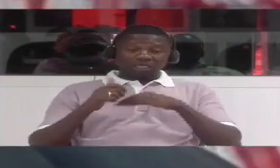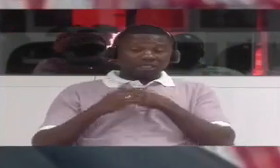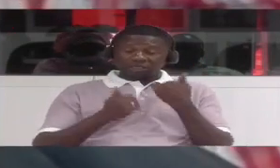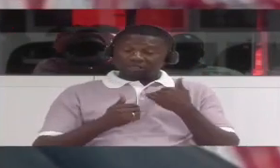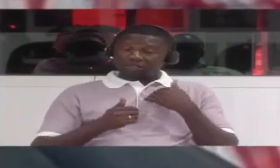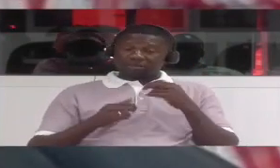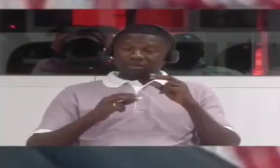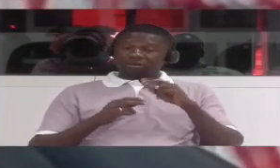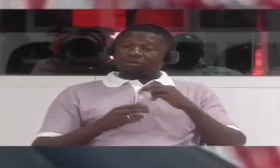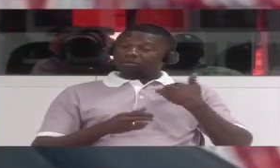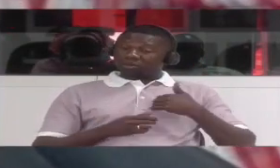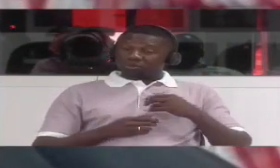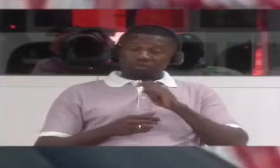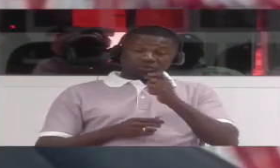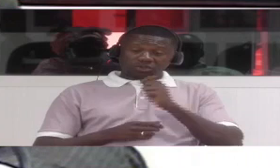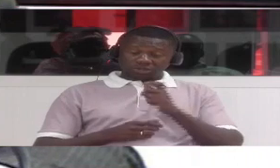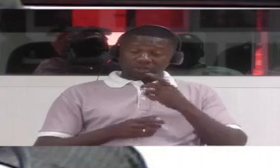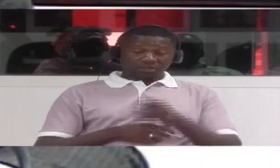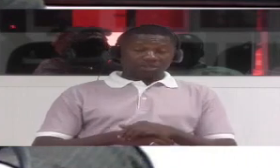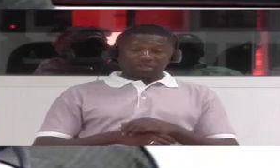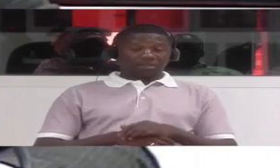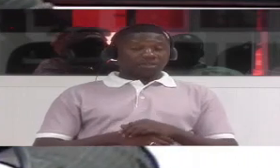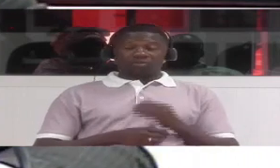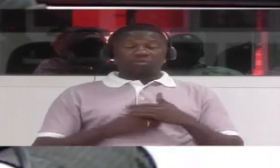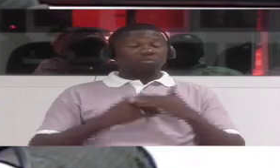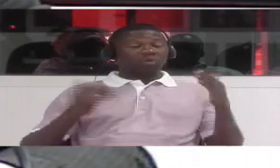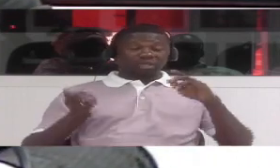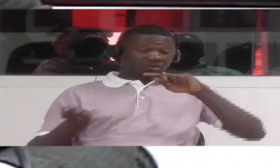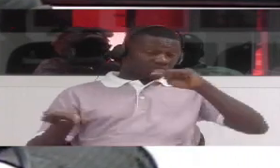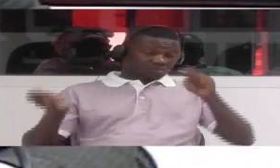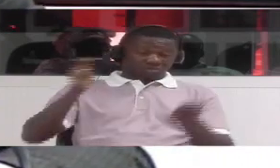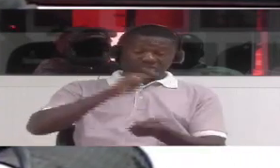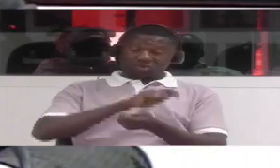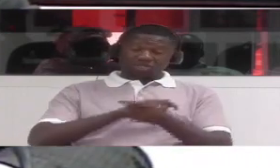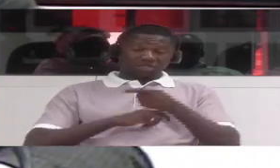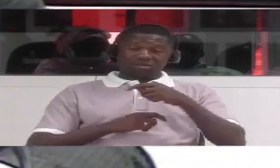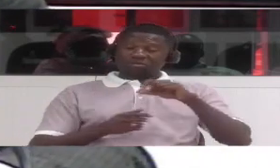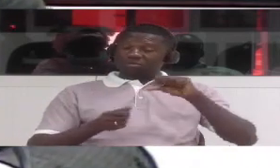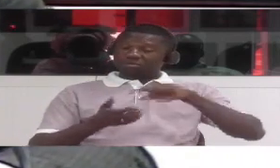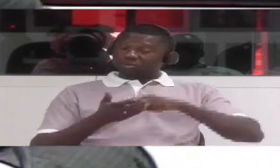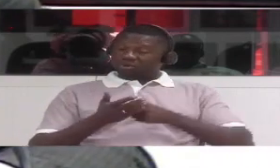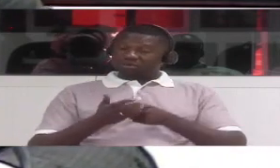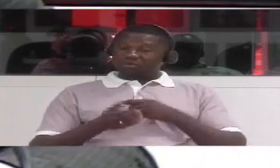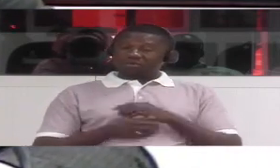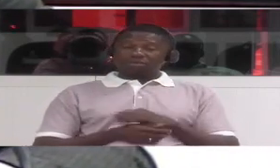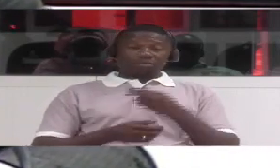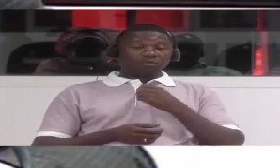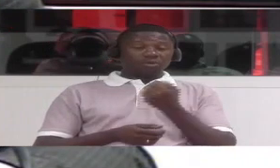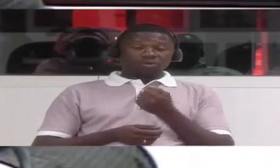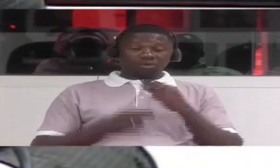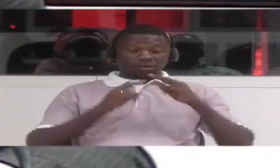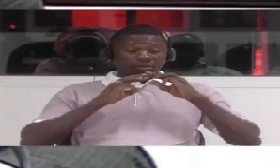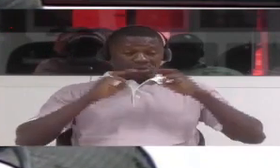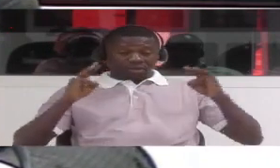So that was a big turning point, and it galvanized the media to go, at least for that moment, to come out and